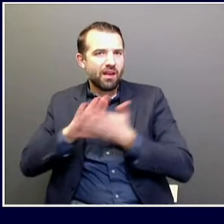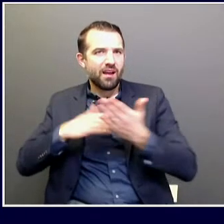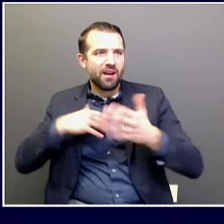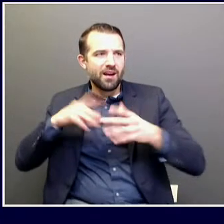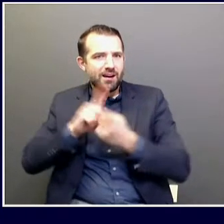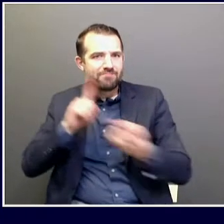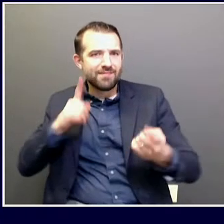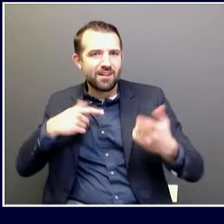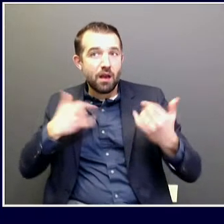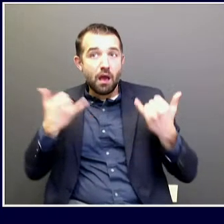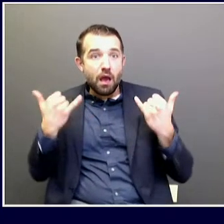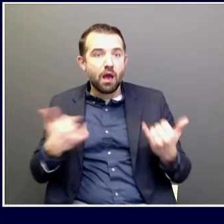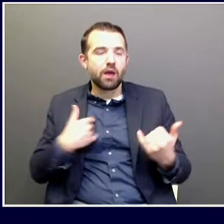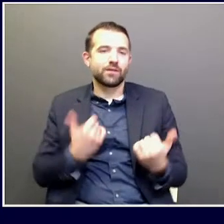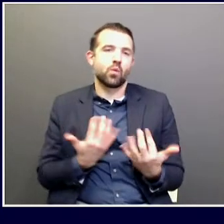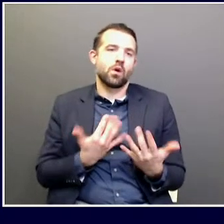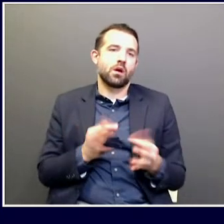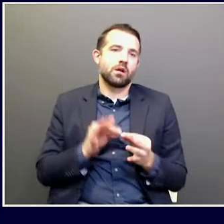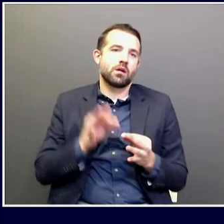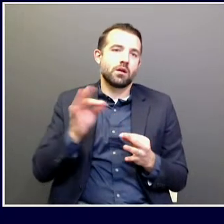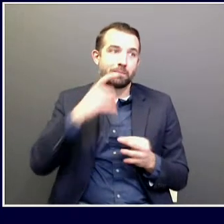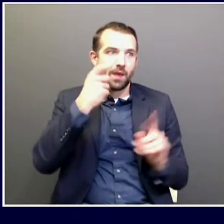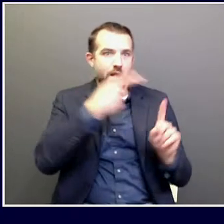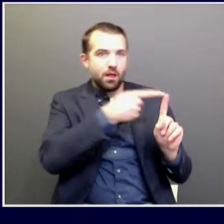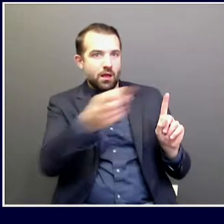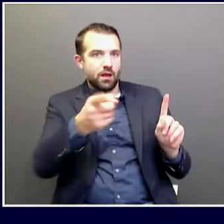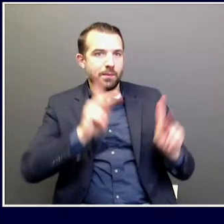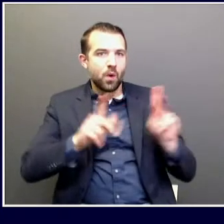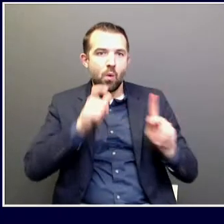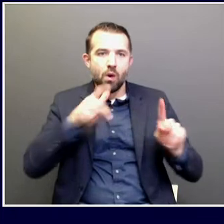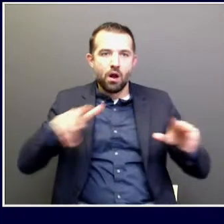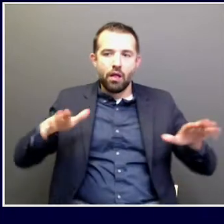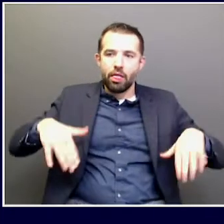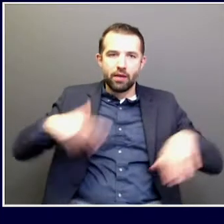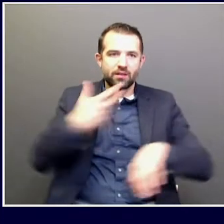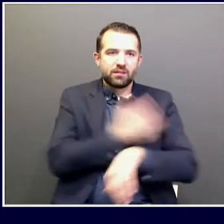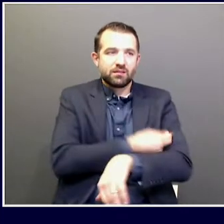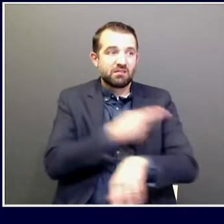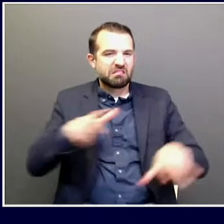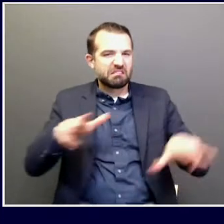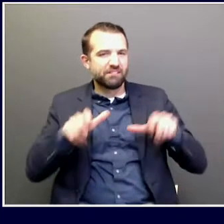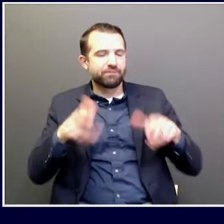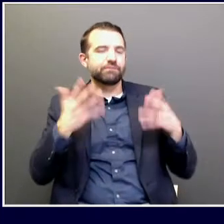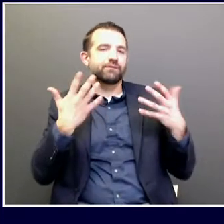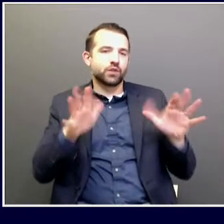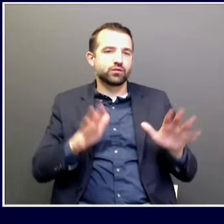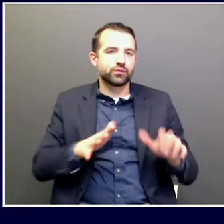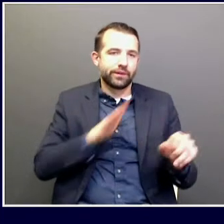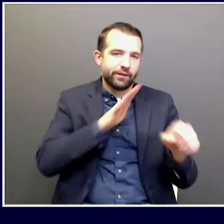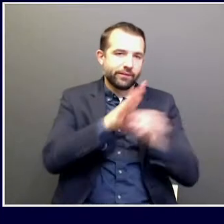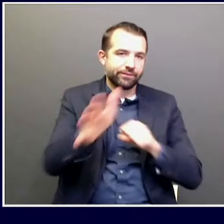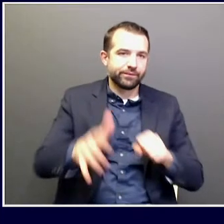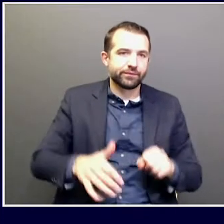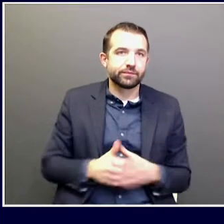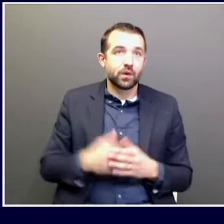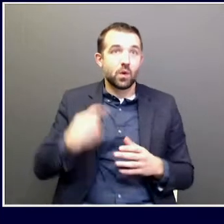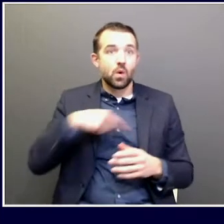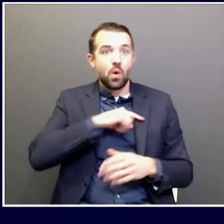if everybody does their part, we're going to level this thing off and address it as a team. That's all hands on deck right now.